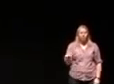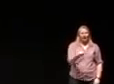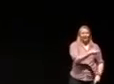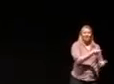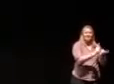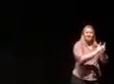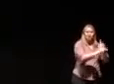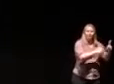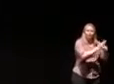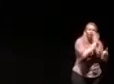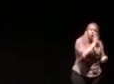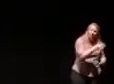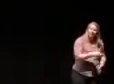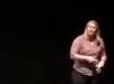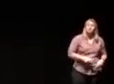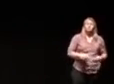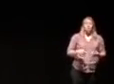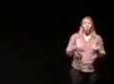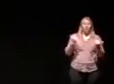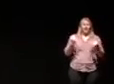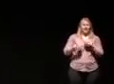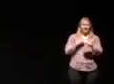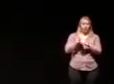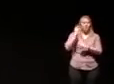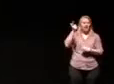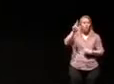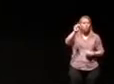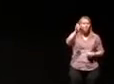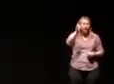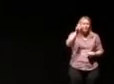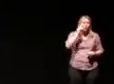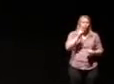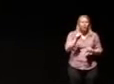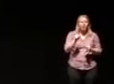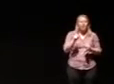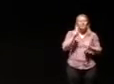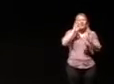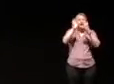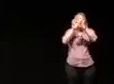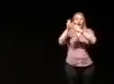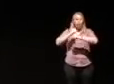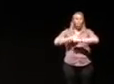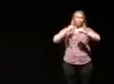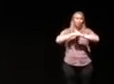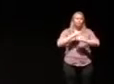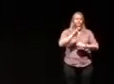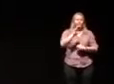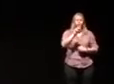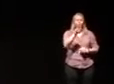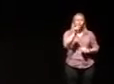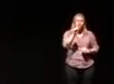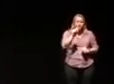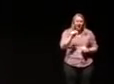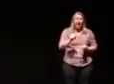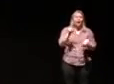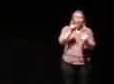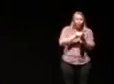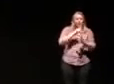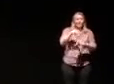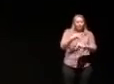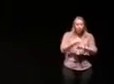yeah, so, later this year in November, Image is going to be publishing the Cloudburst edition. We're calling it a print version of The Private Eye.